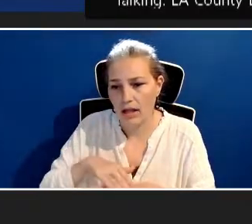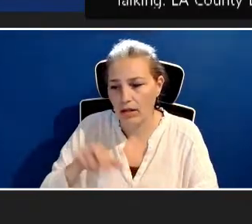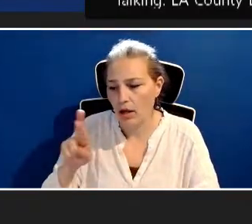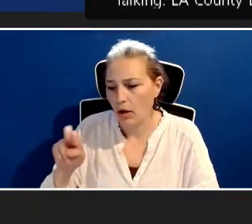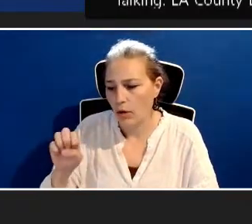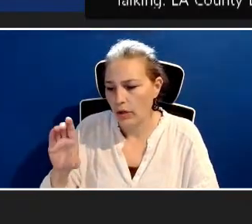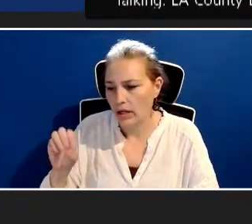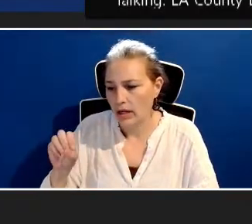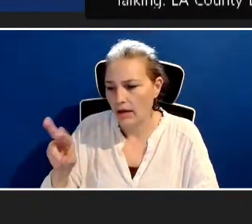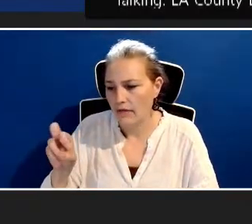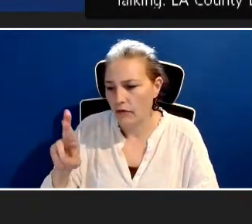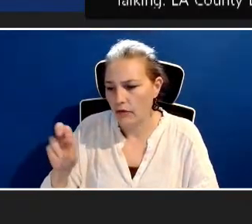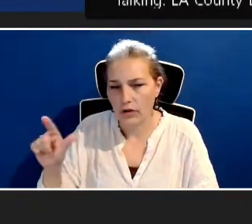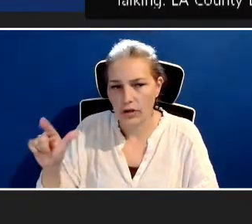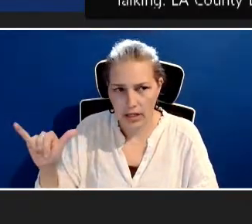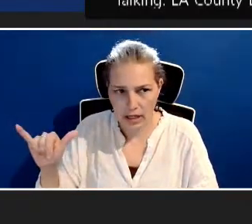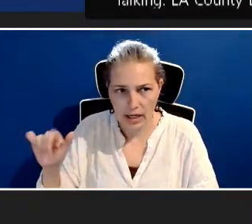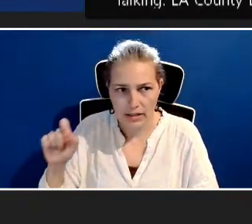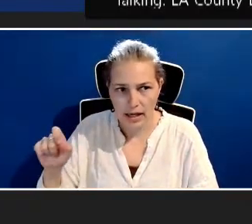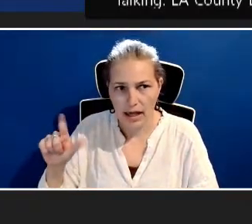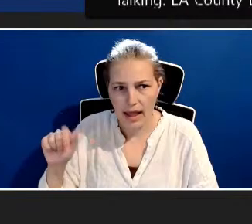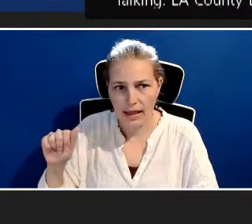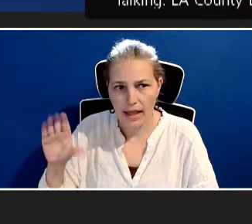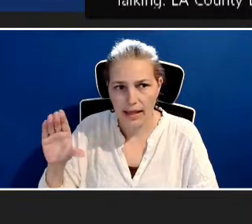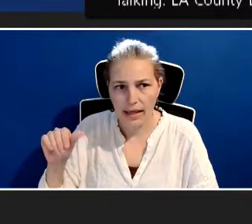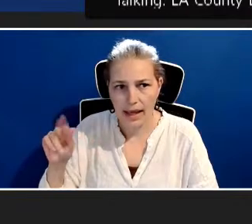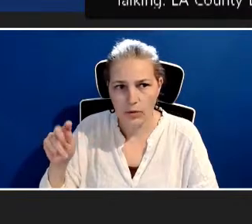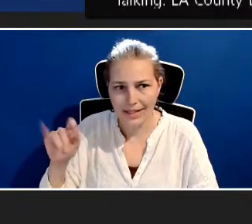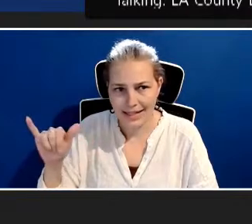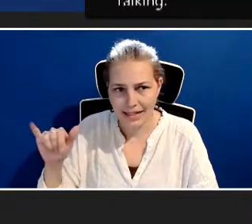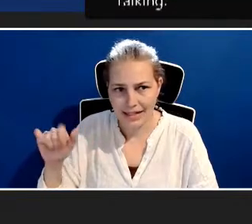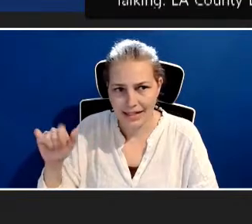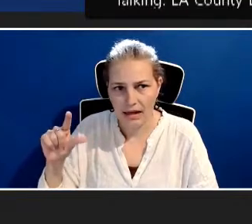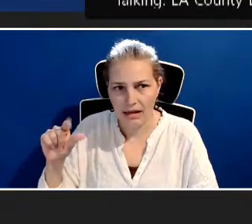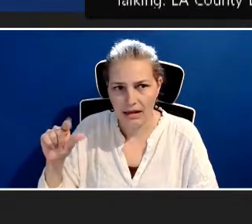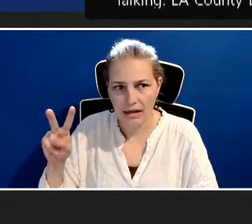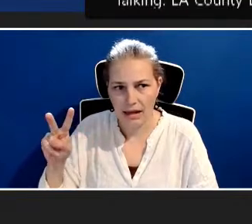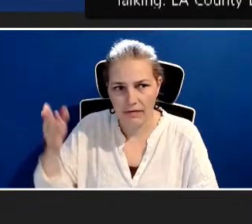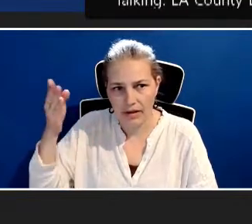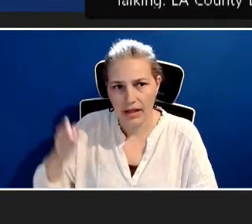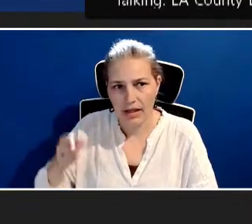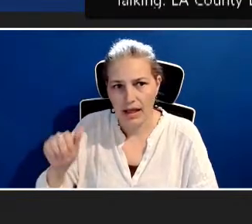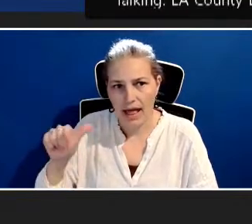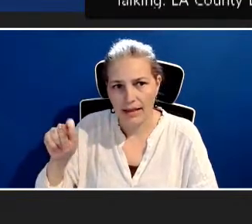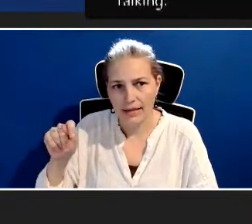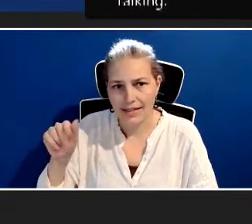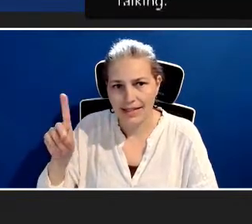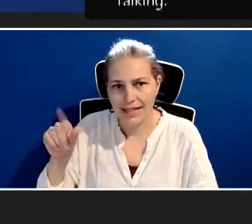recovery.lacounty.gov /Altadena. Signing off.